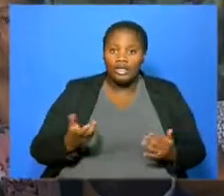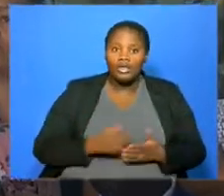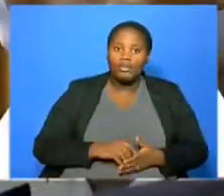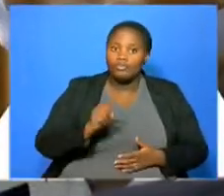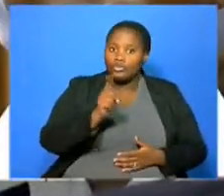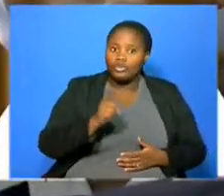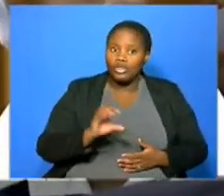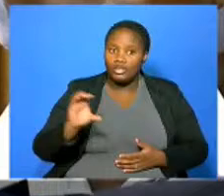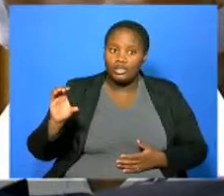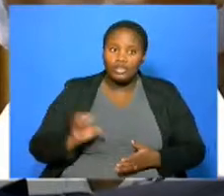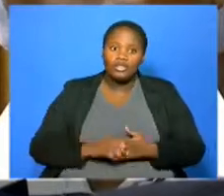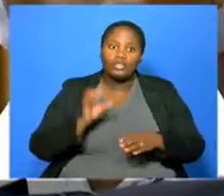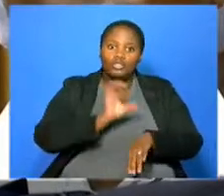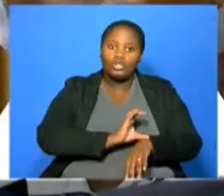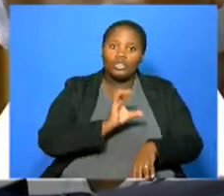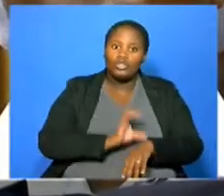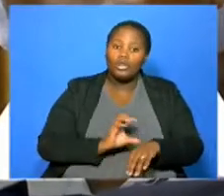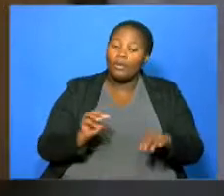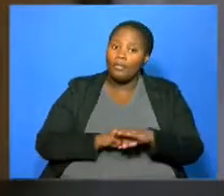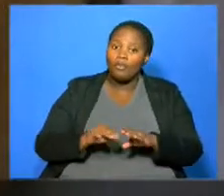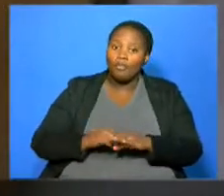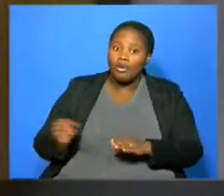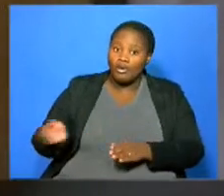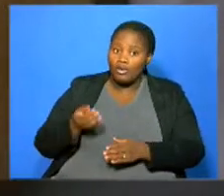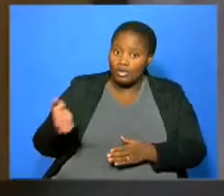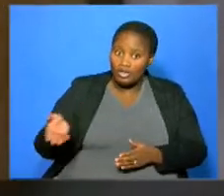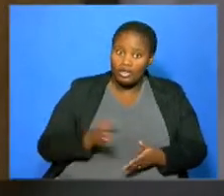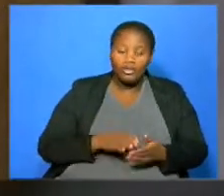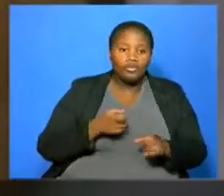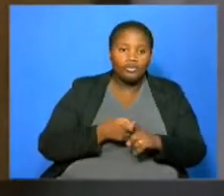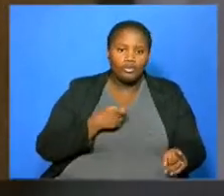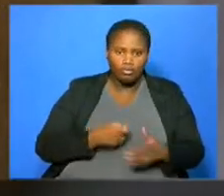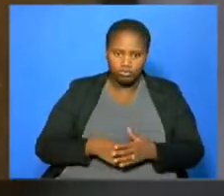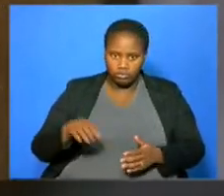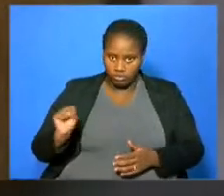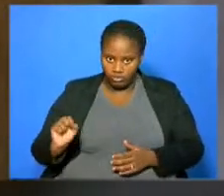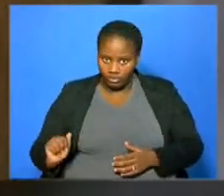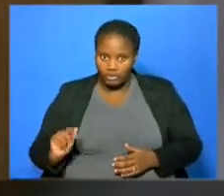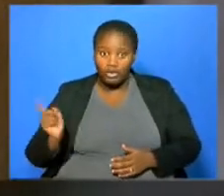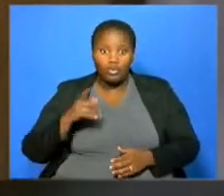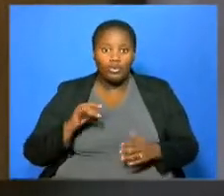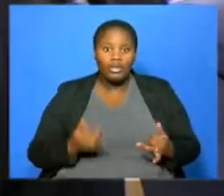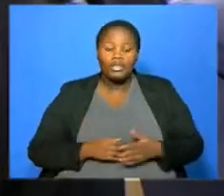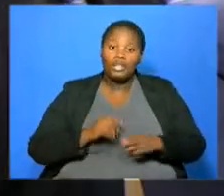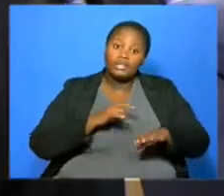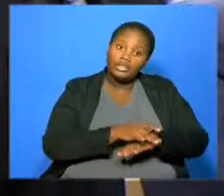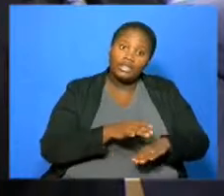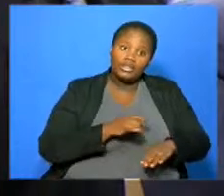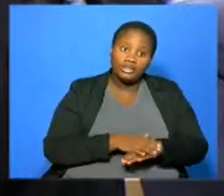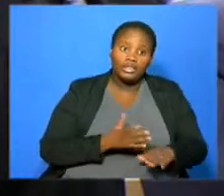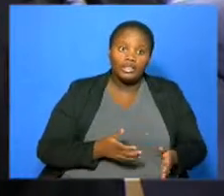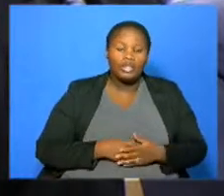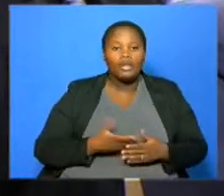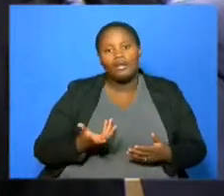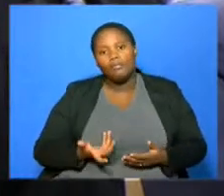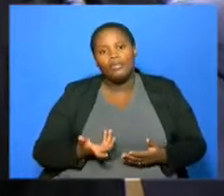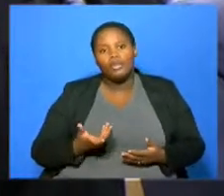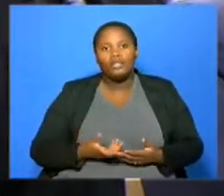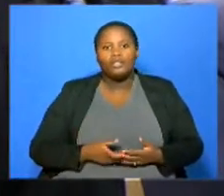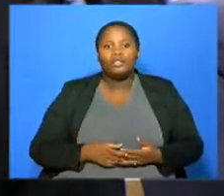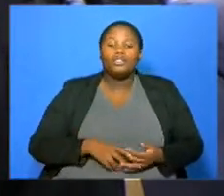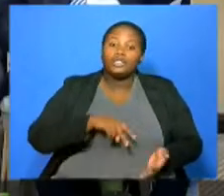South Africa delivered the message of comfort to the mourners on behalf of the church founder and leader, Bishop